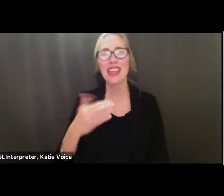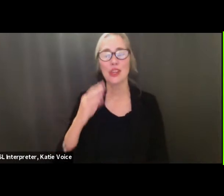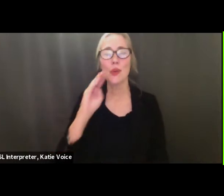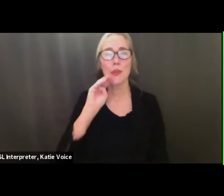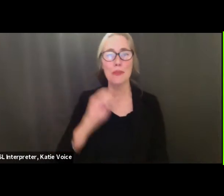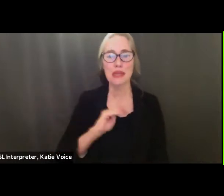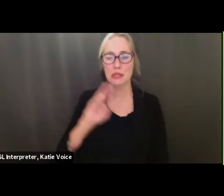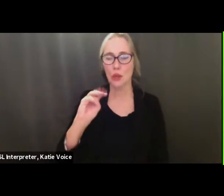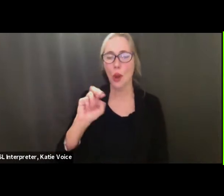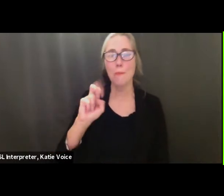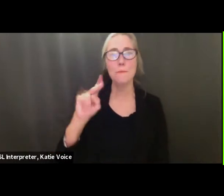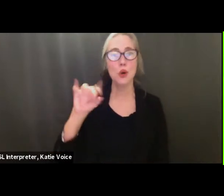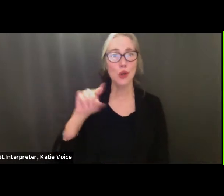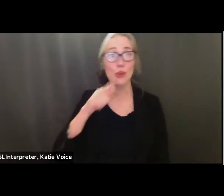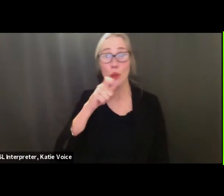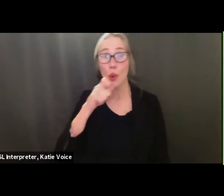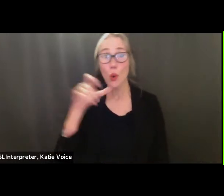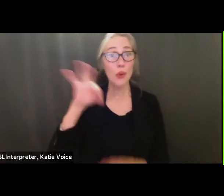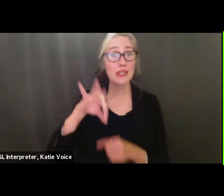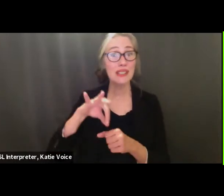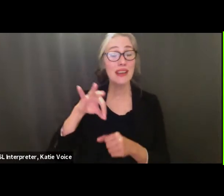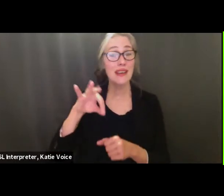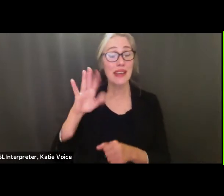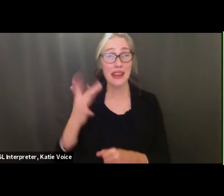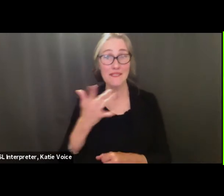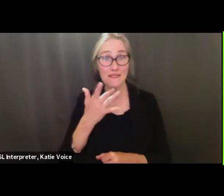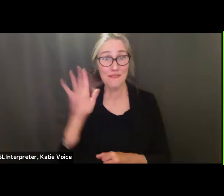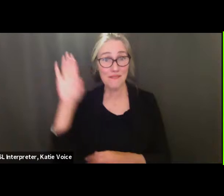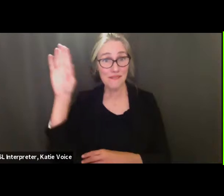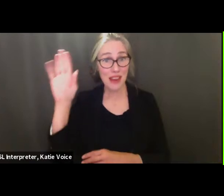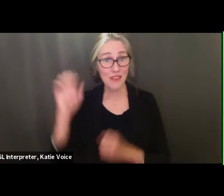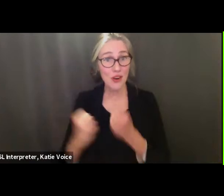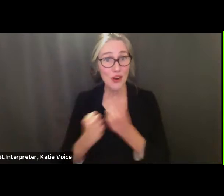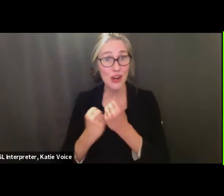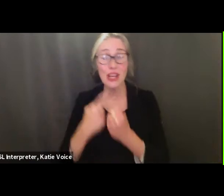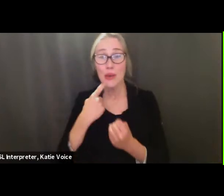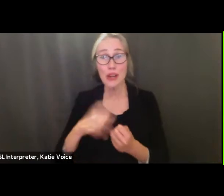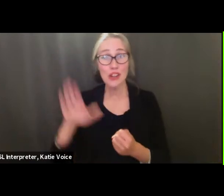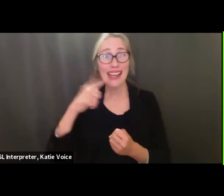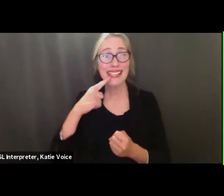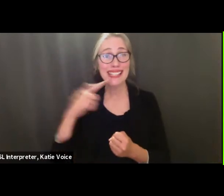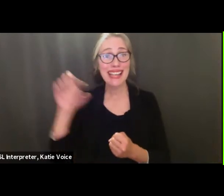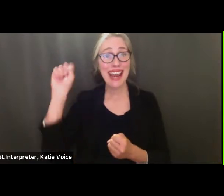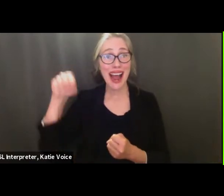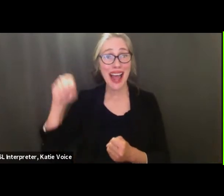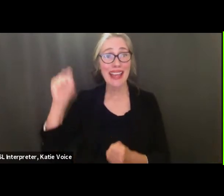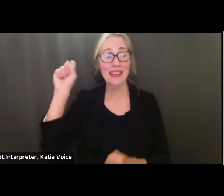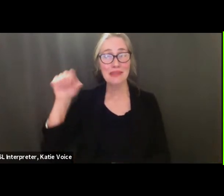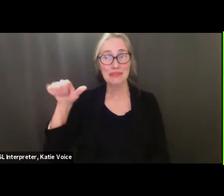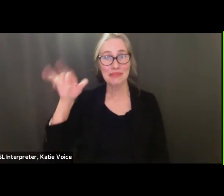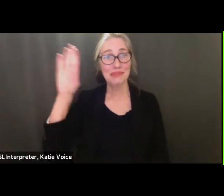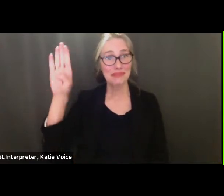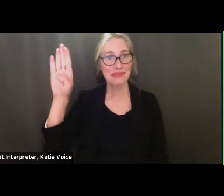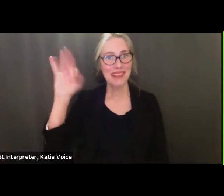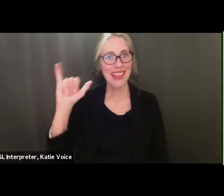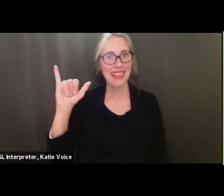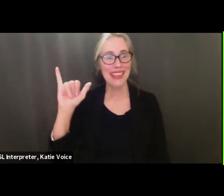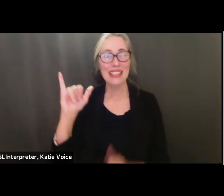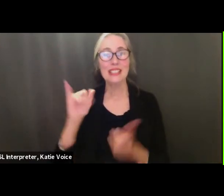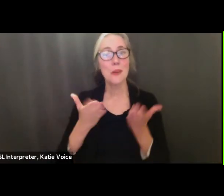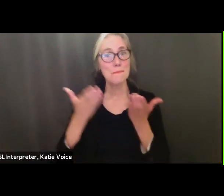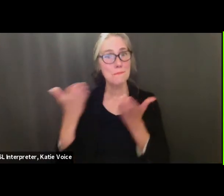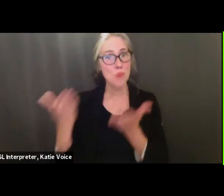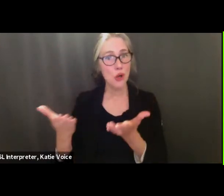Then all in favor, please signify by raising your hand and saying aye. Aye. Aye. This motion for the